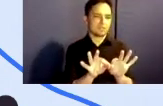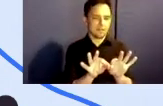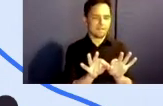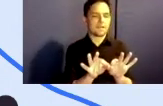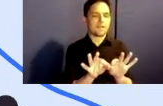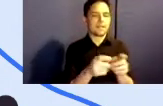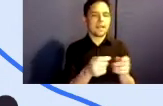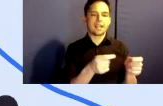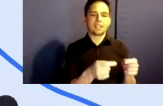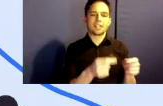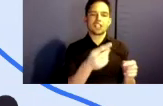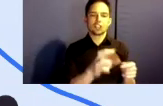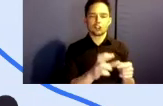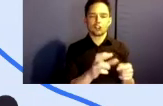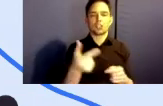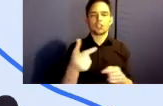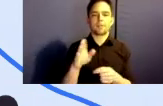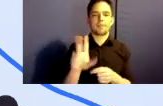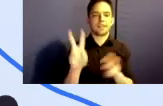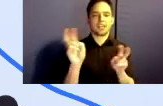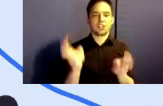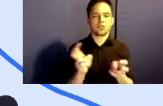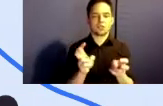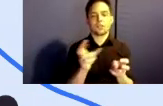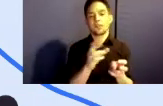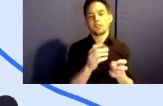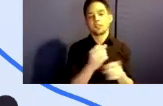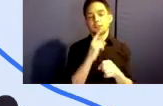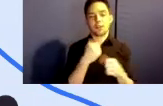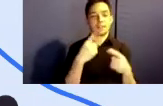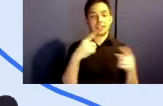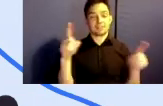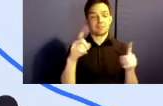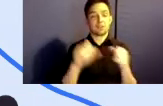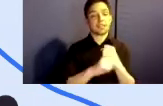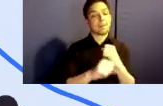GBV issue for having a successful campaign. Over.